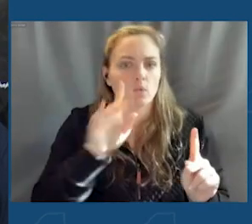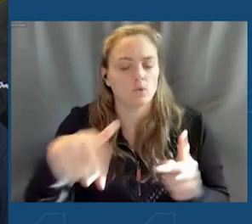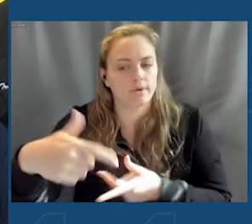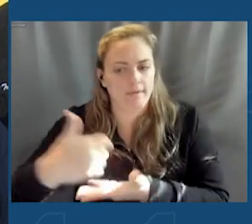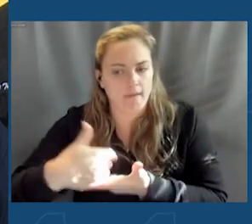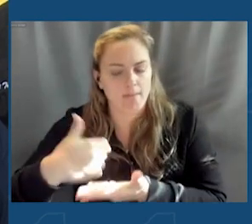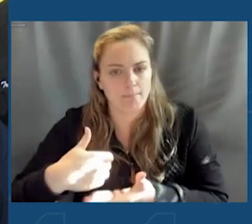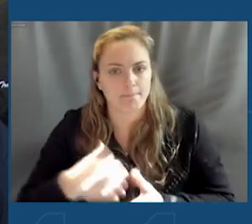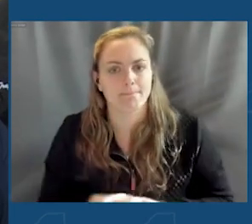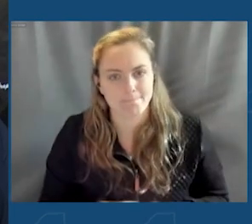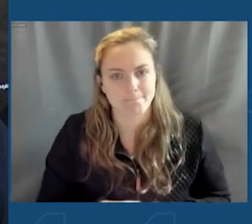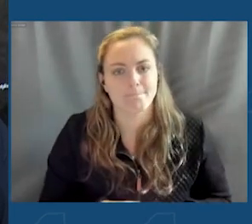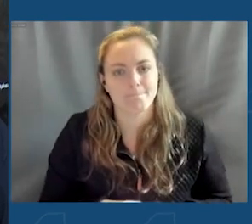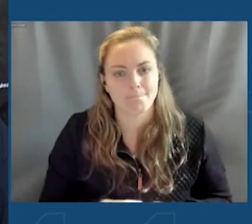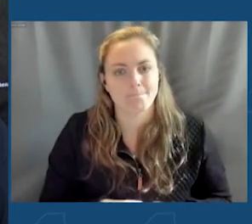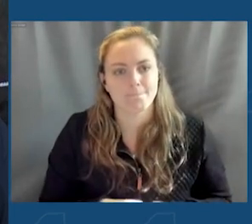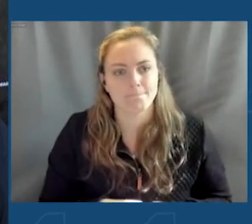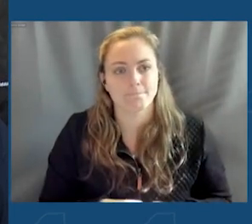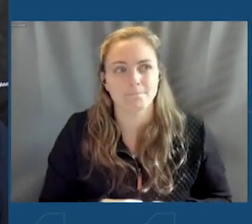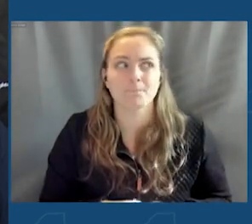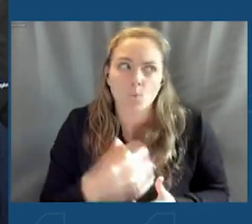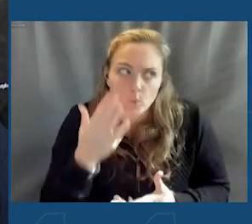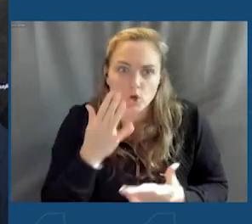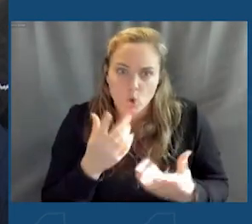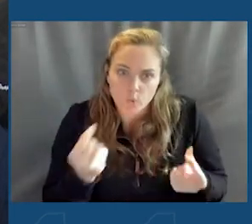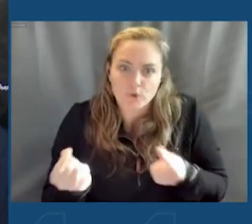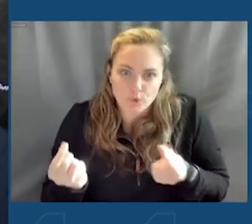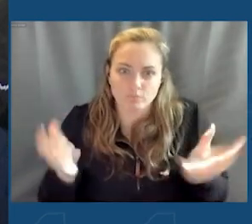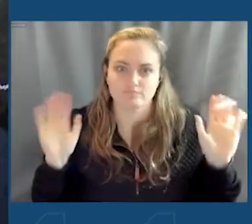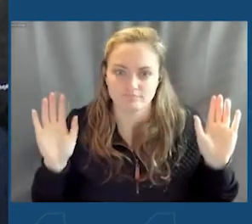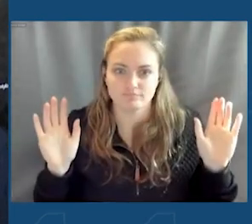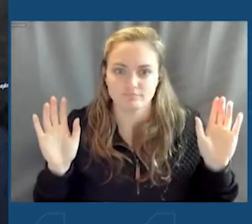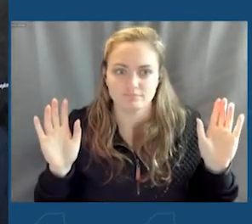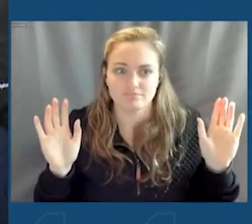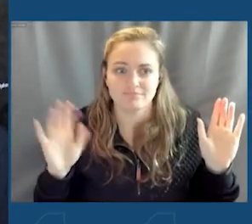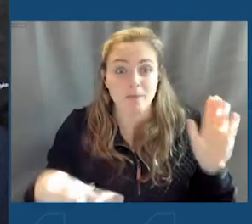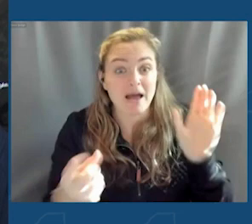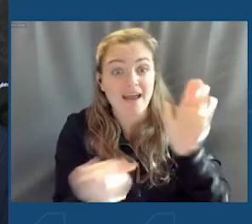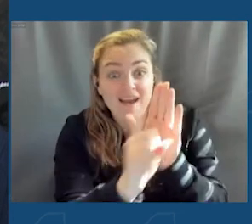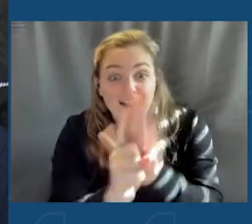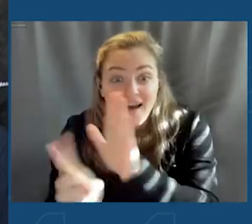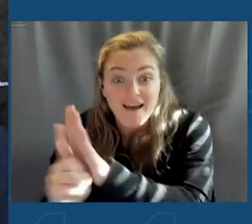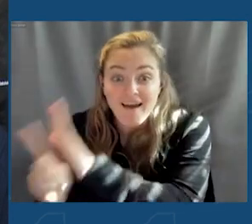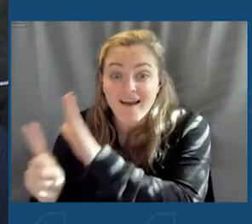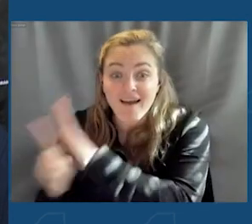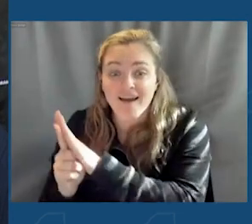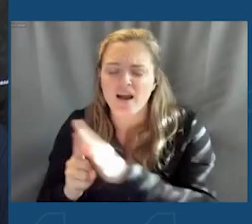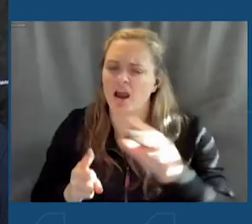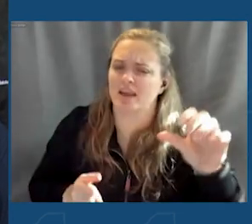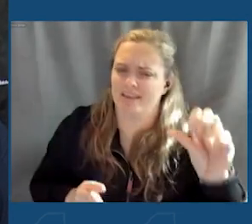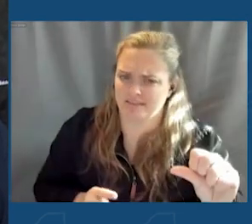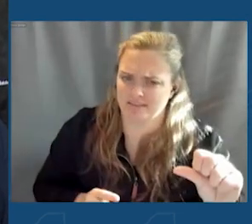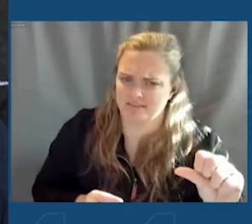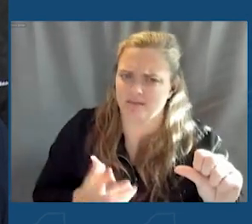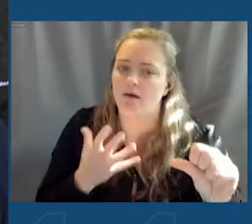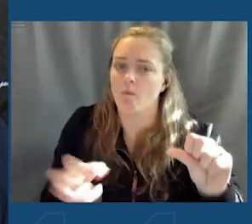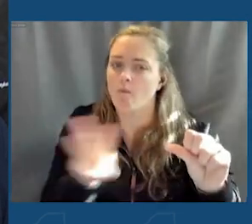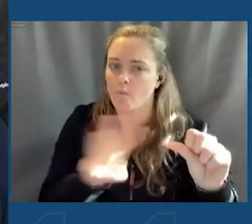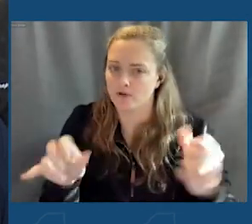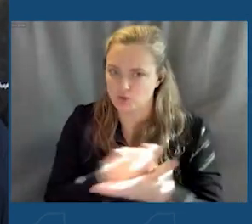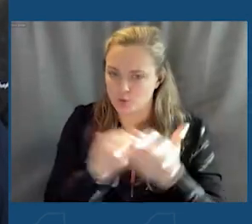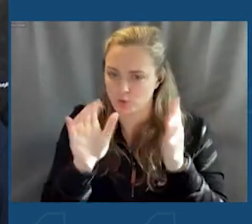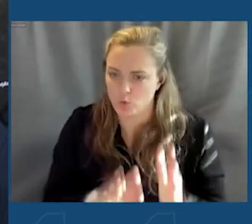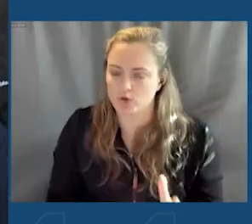We know how to do this. Am I sounding the alarms? Yes, because I want Western New Yorkers to take this